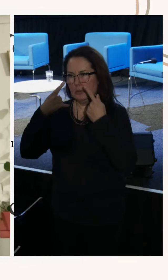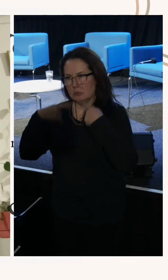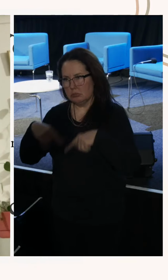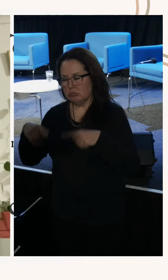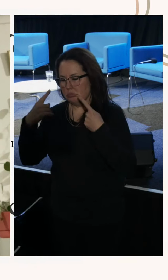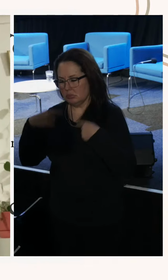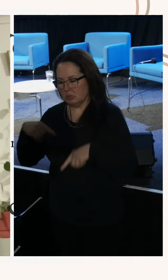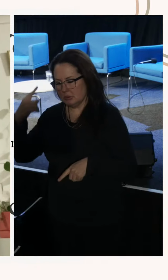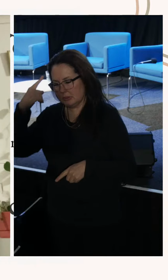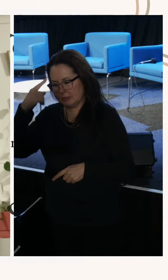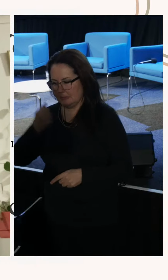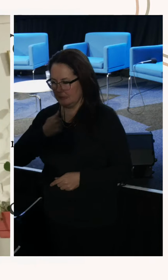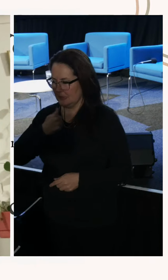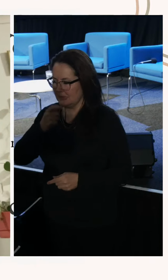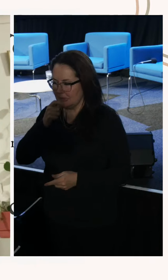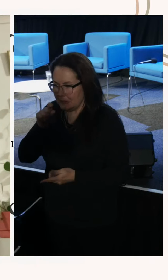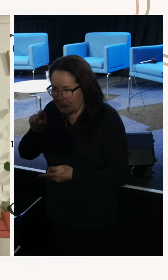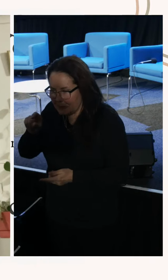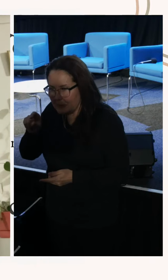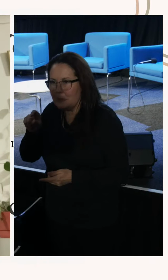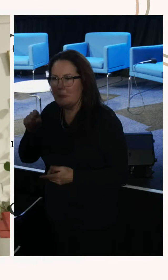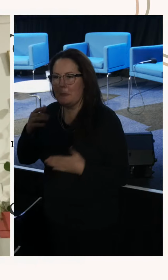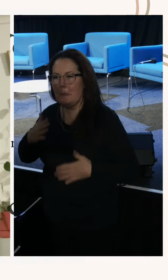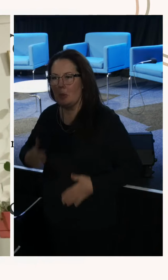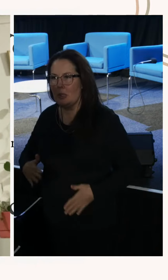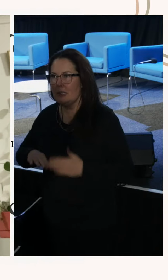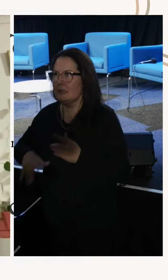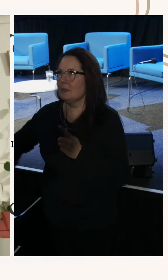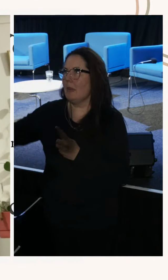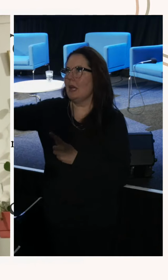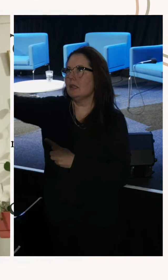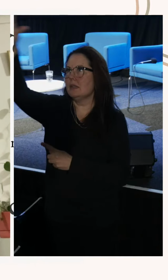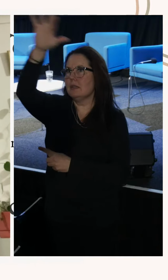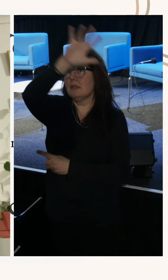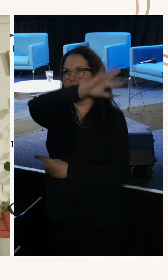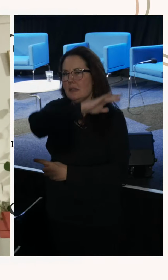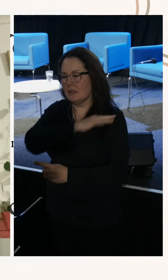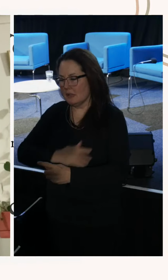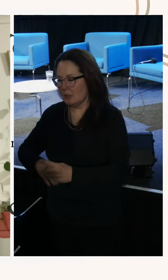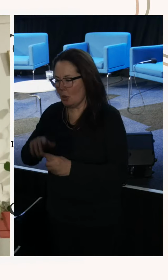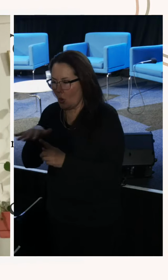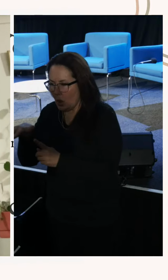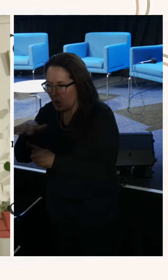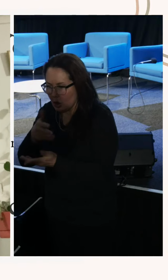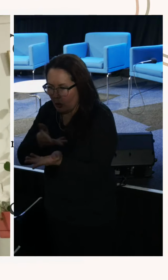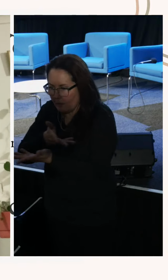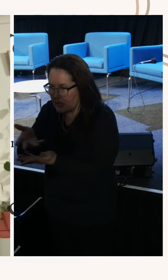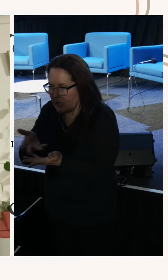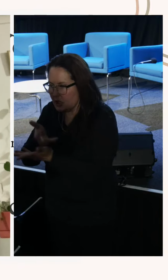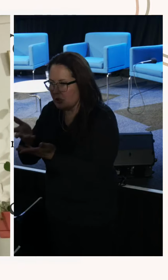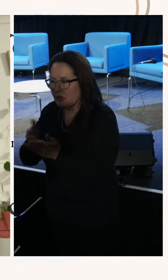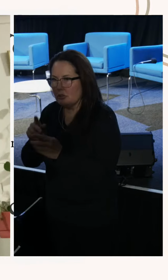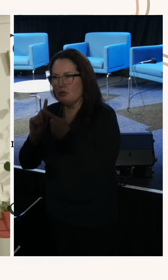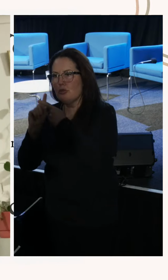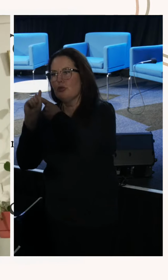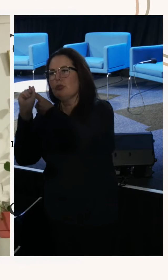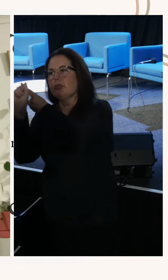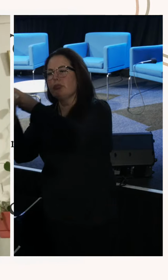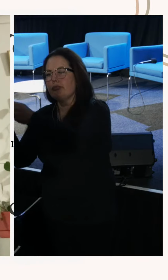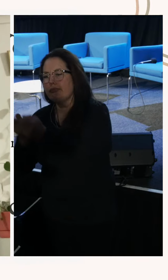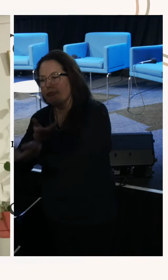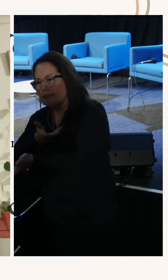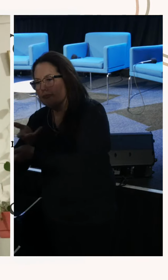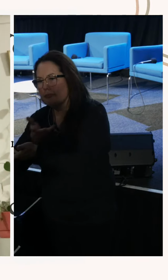of mine in space, all the conversations and moments it has been part of. That tram to work that takes me past my